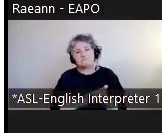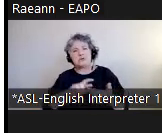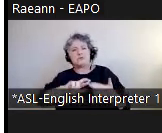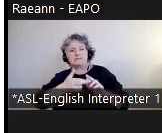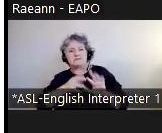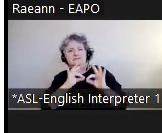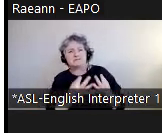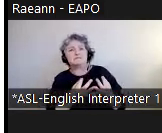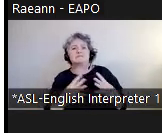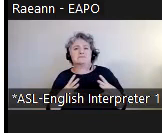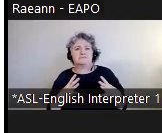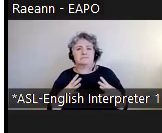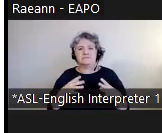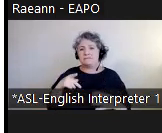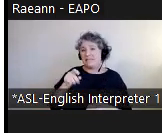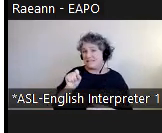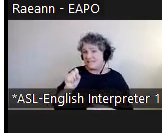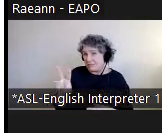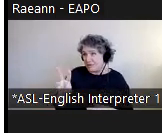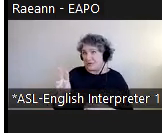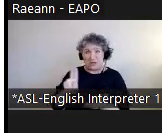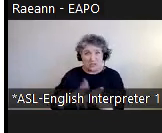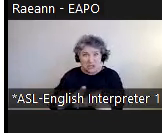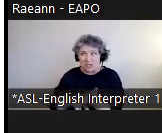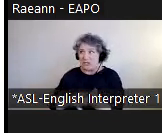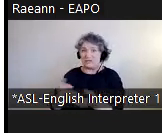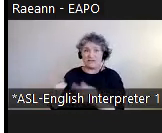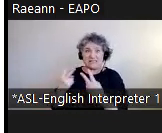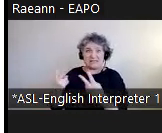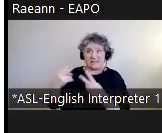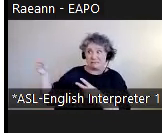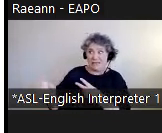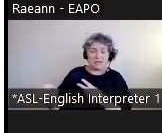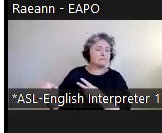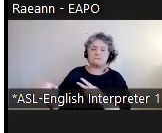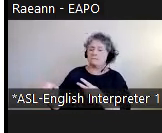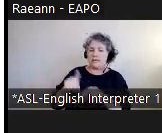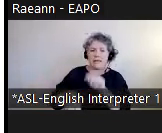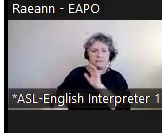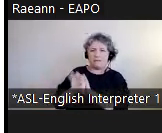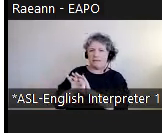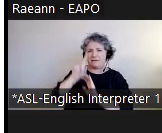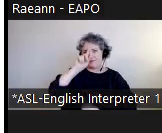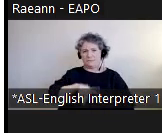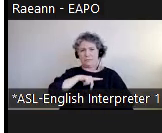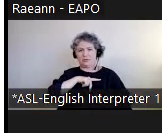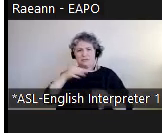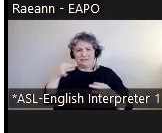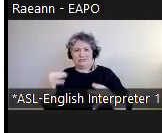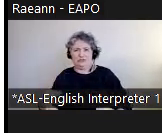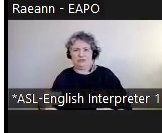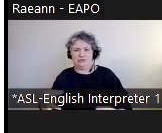care services to you, if you have a nurse who visits you, they cannot be your attorney for personal care at all.